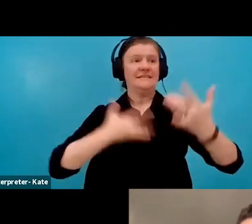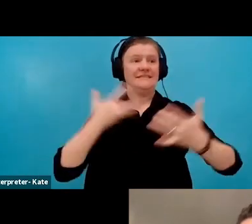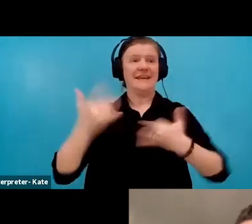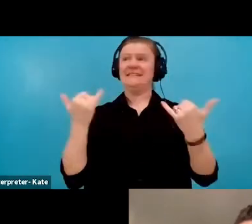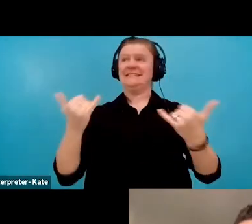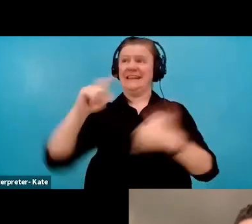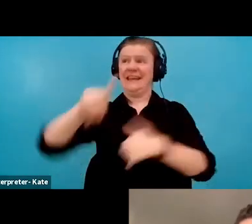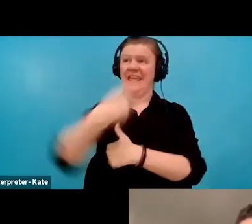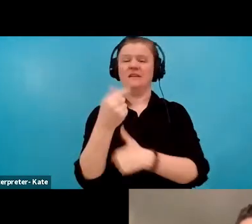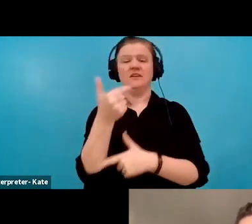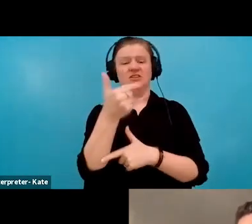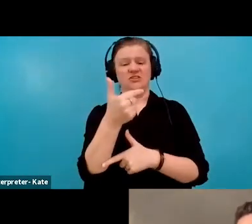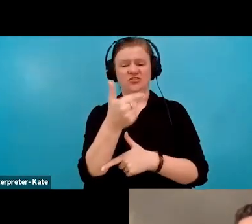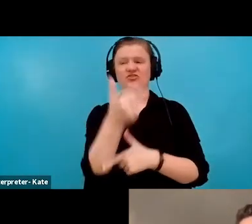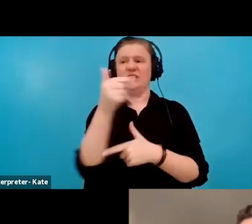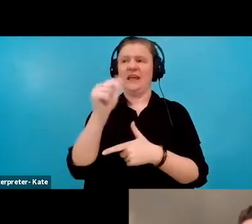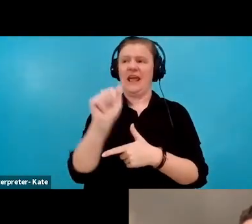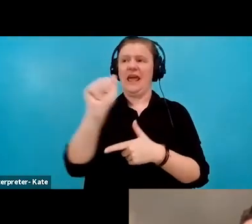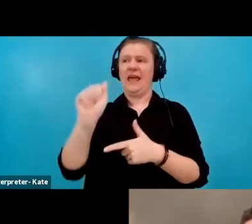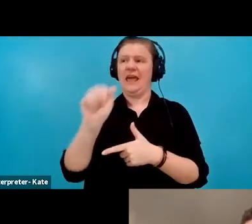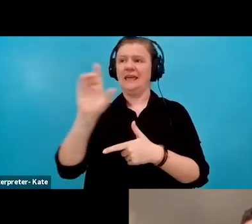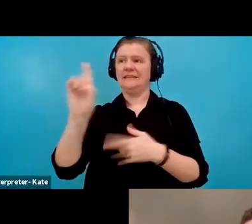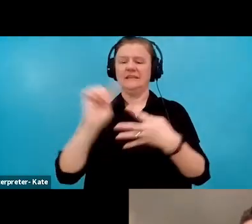Accessibility Awareness Day, this is our subject,